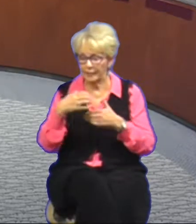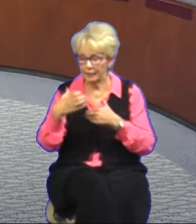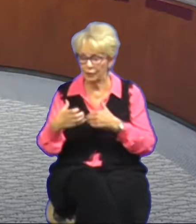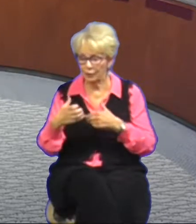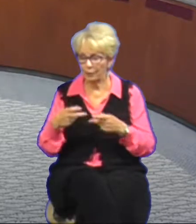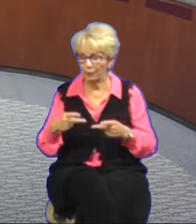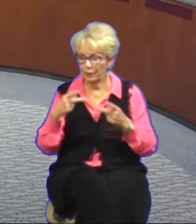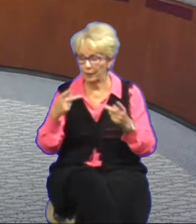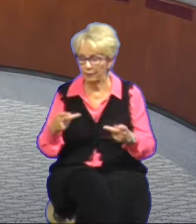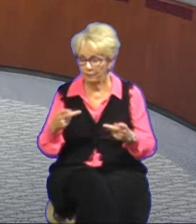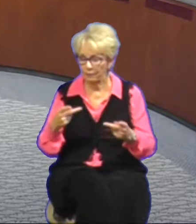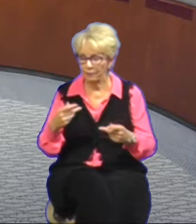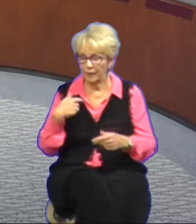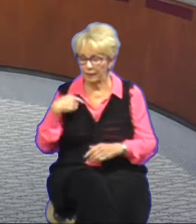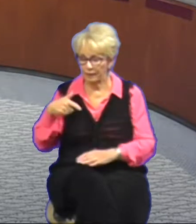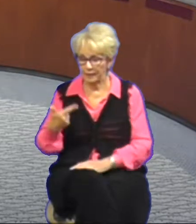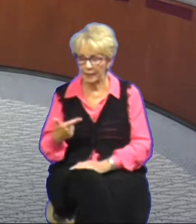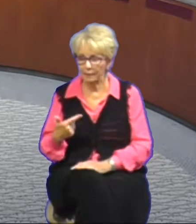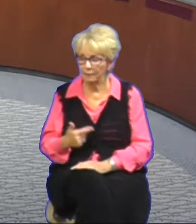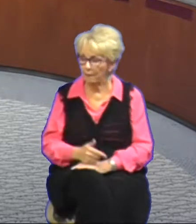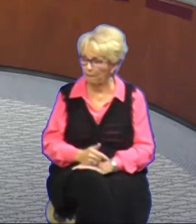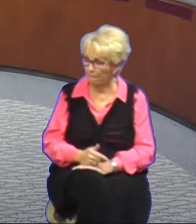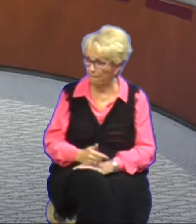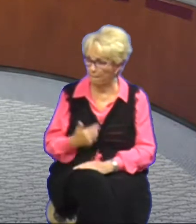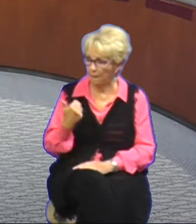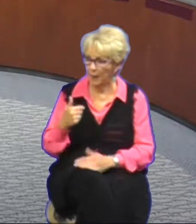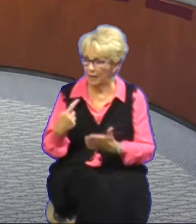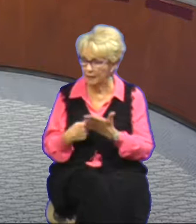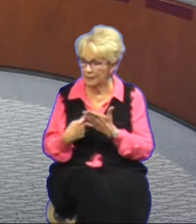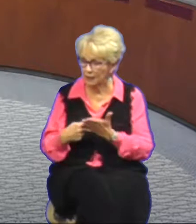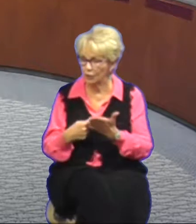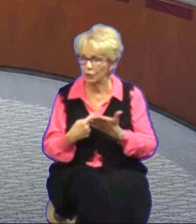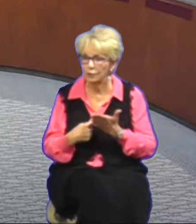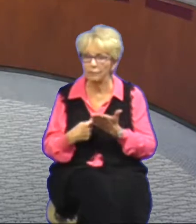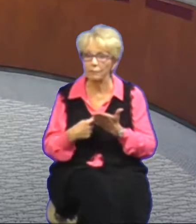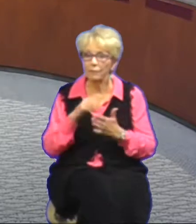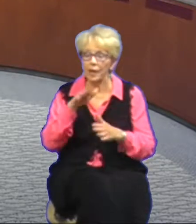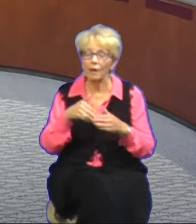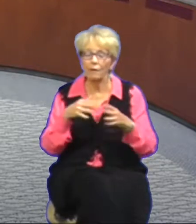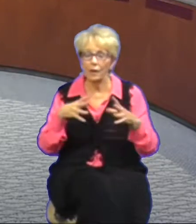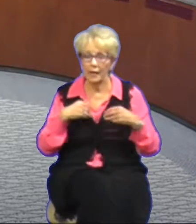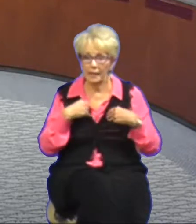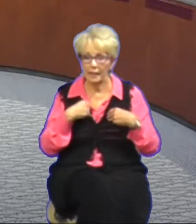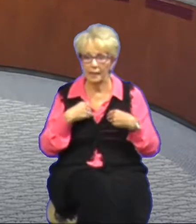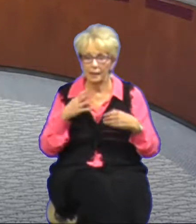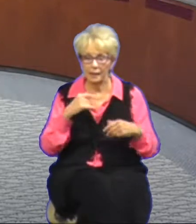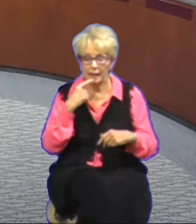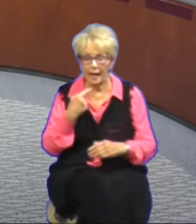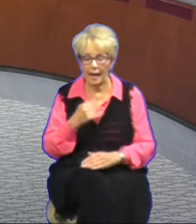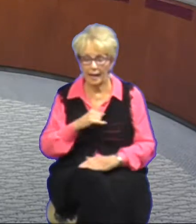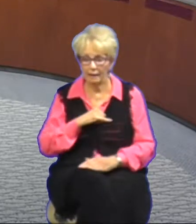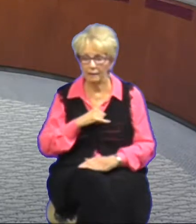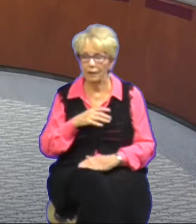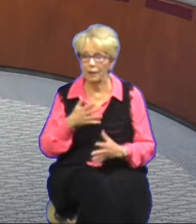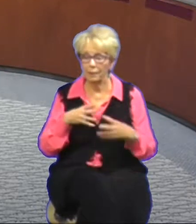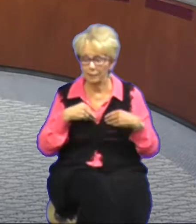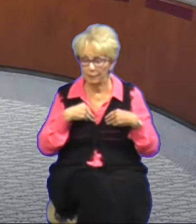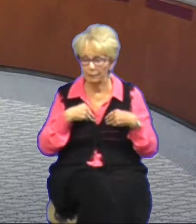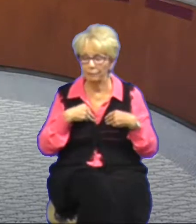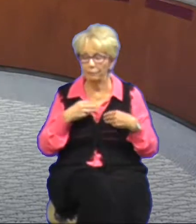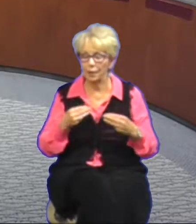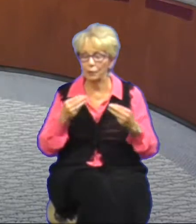petition. Have a motion to have a second. Second. Any discussion? All in favor, please signify by saying aye. Aye. Motion